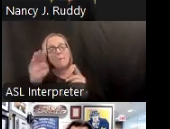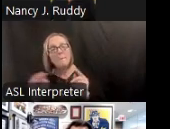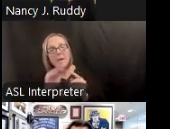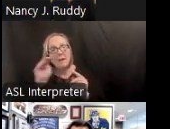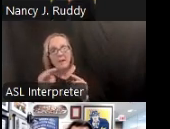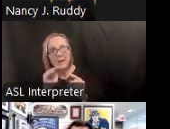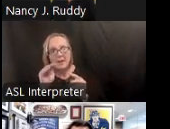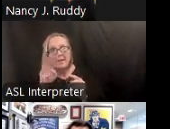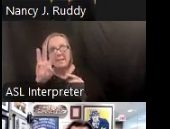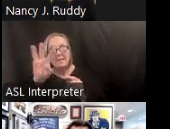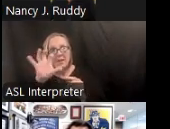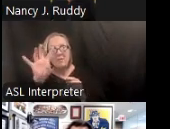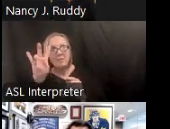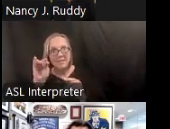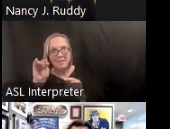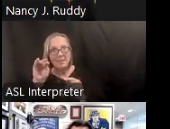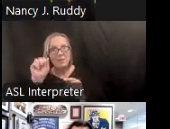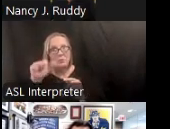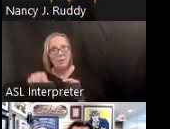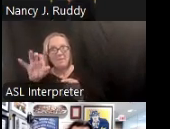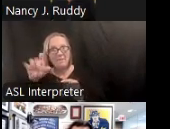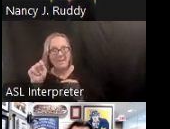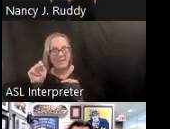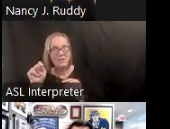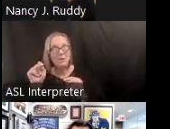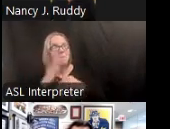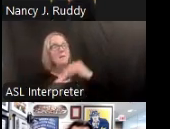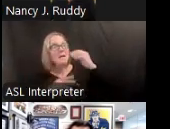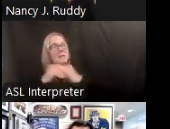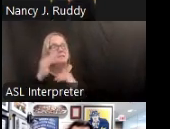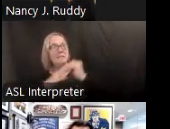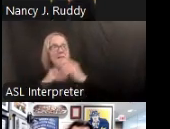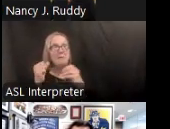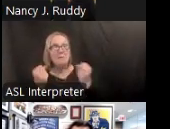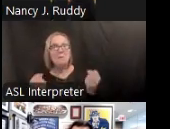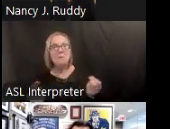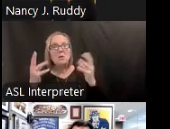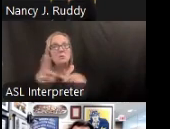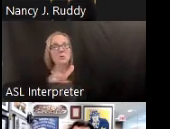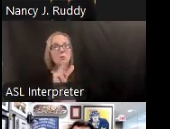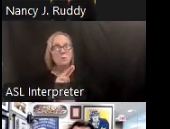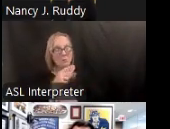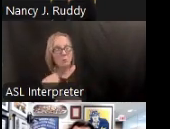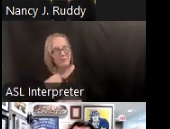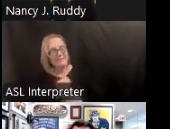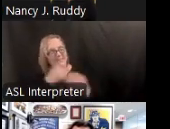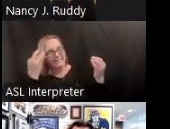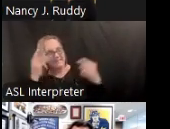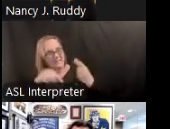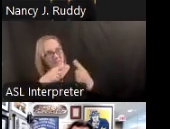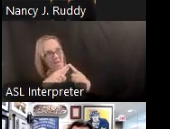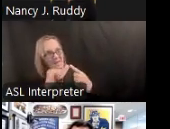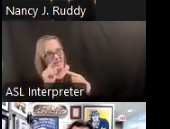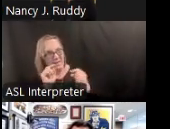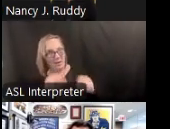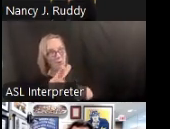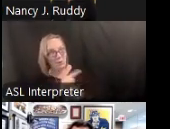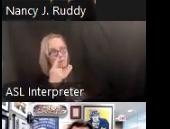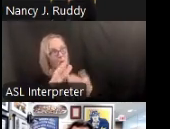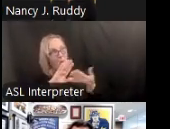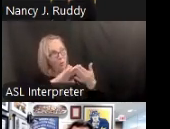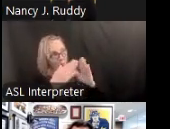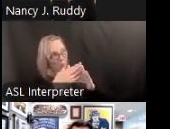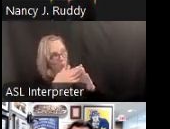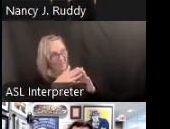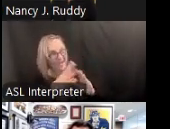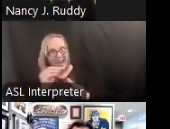1,670,000 square feet of multi-use building that has been thoughtfully designed to be both a community and citywide